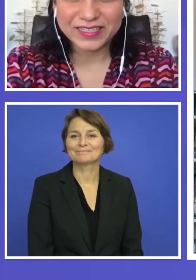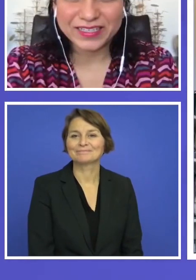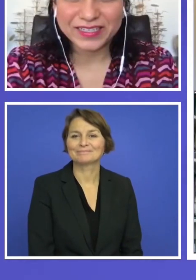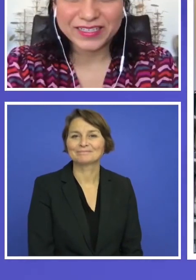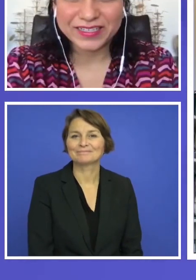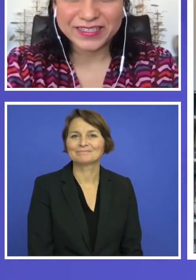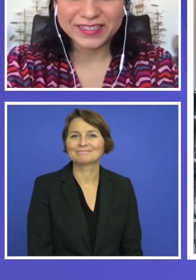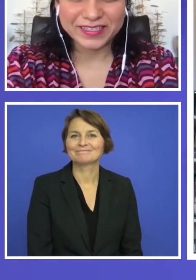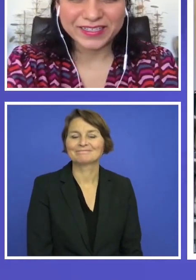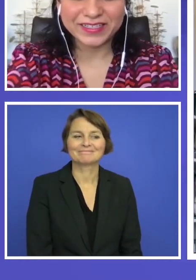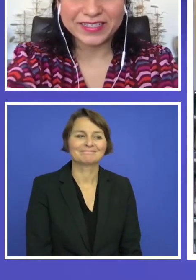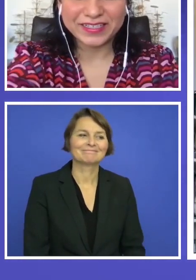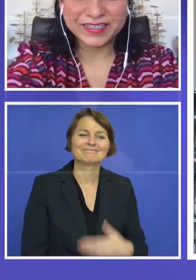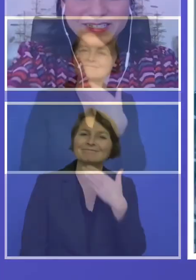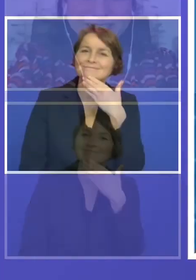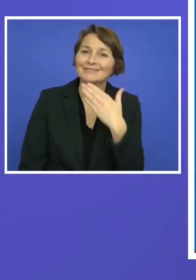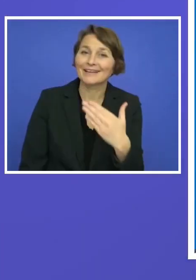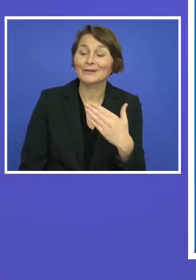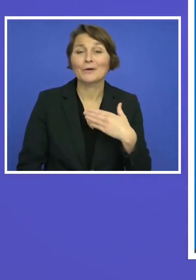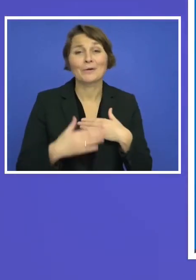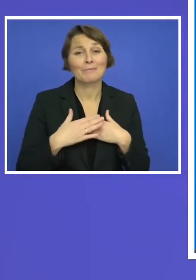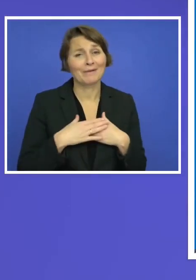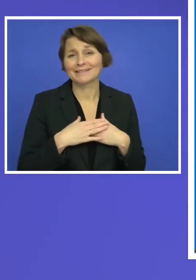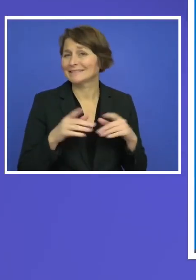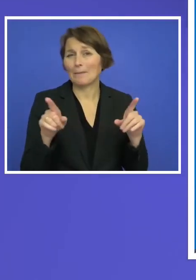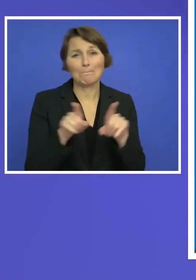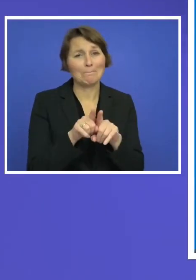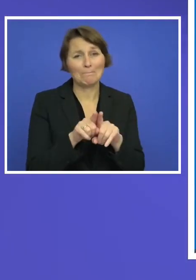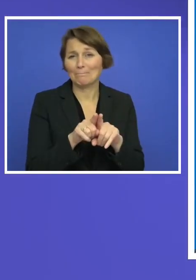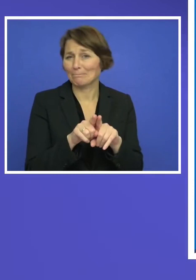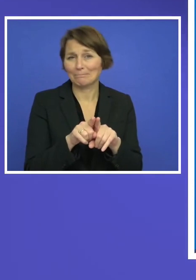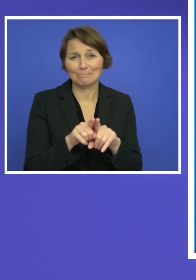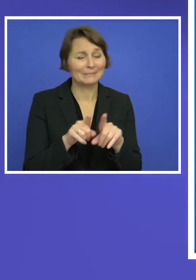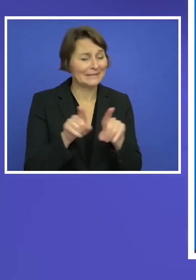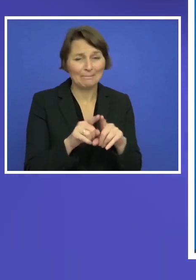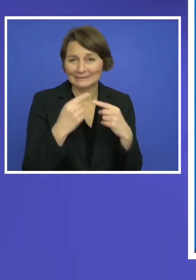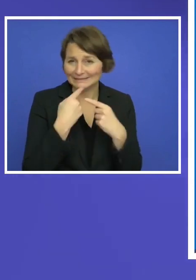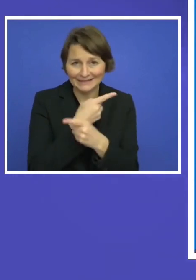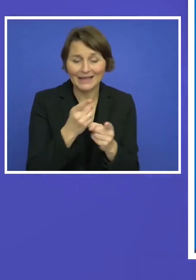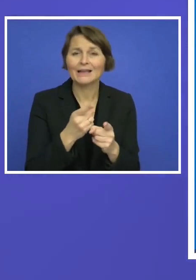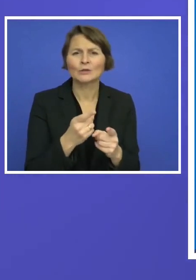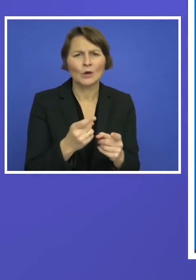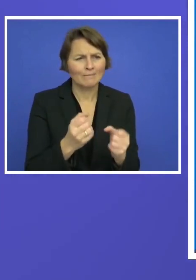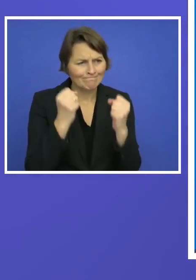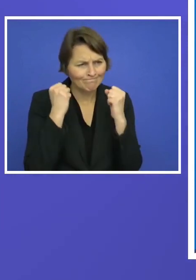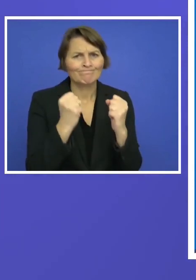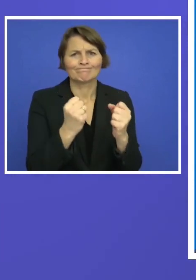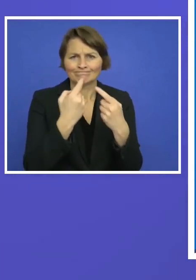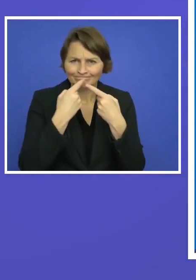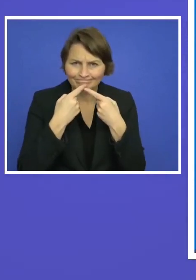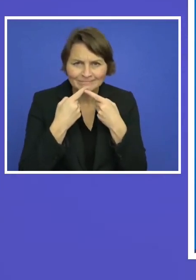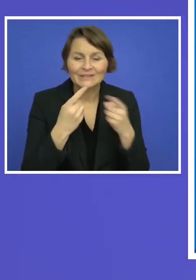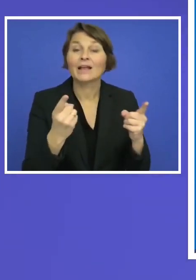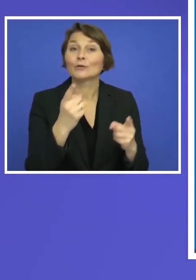Thank you, Rupa. I will have the same key takeaway. I think this is the powerful message that we need to put forward. Stand